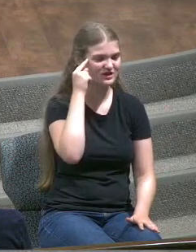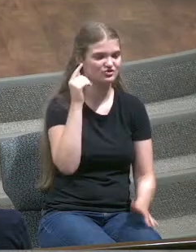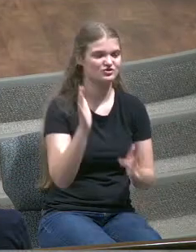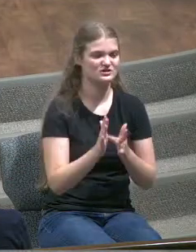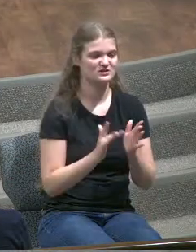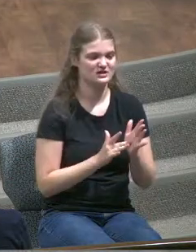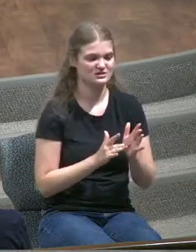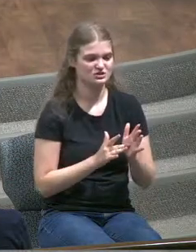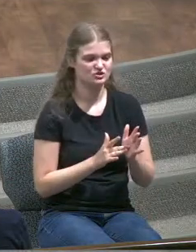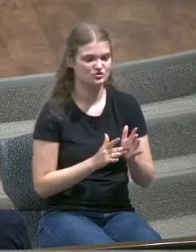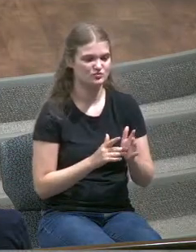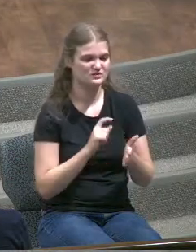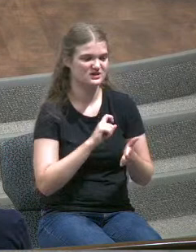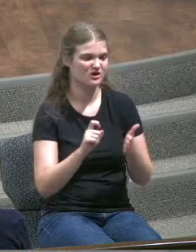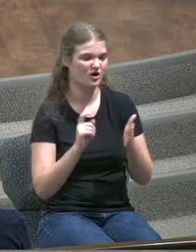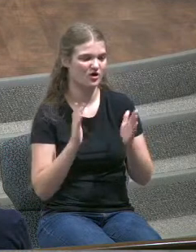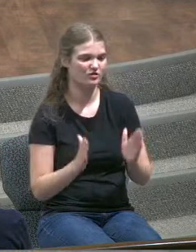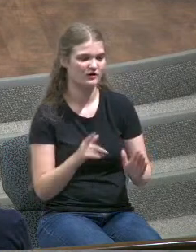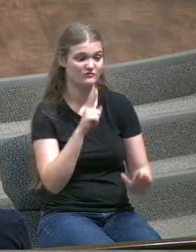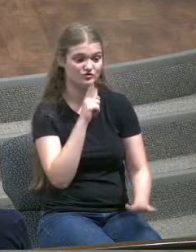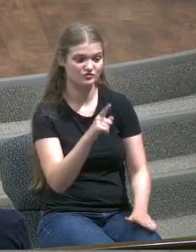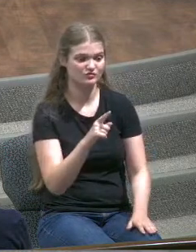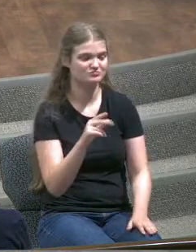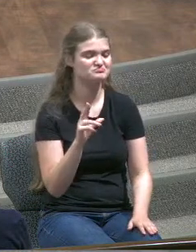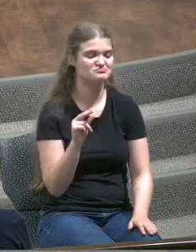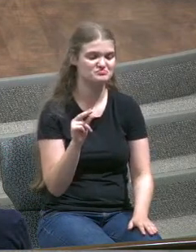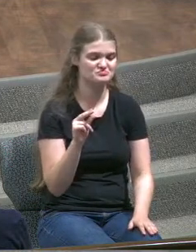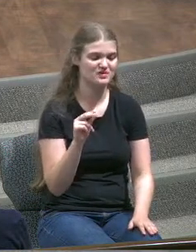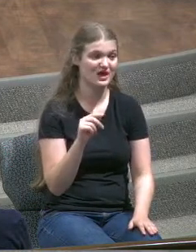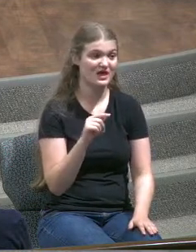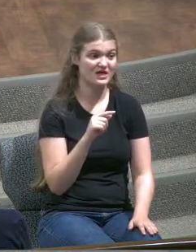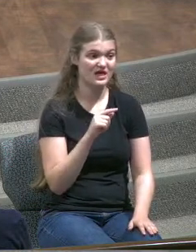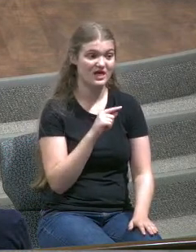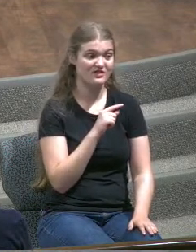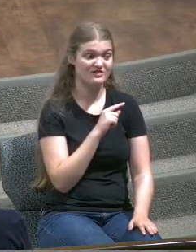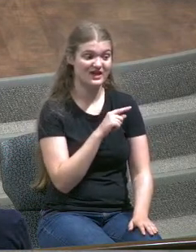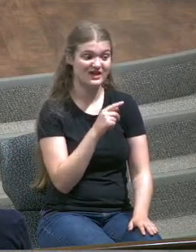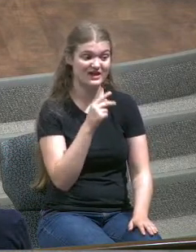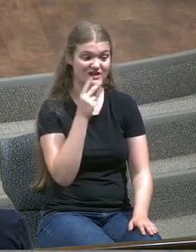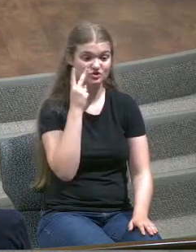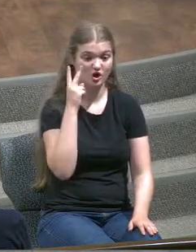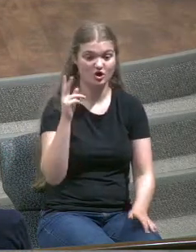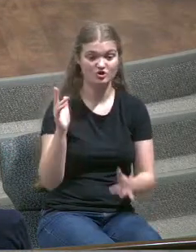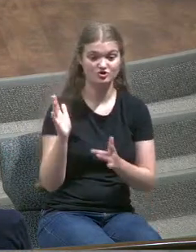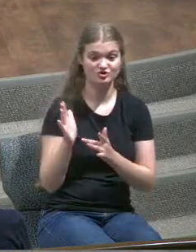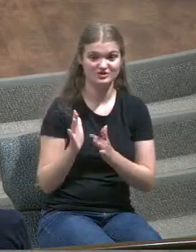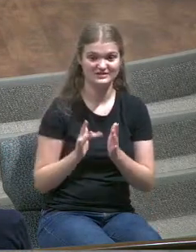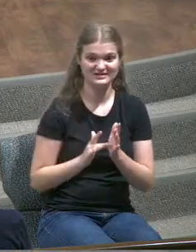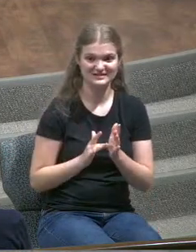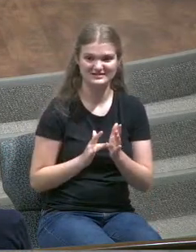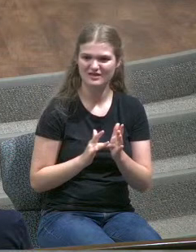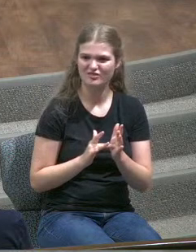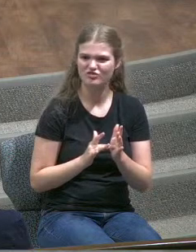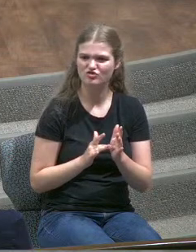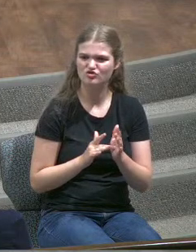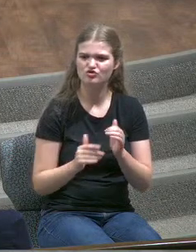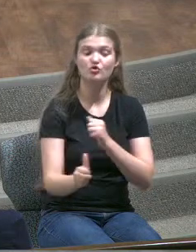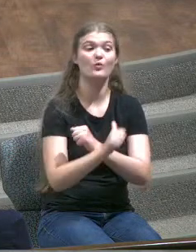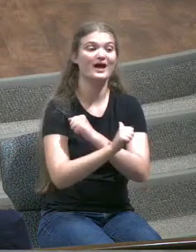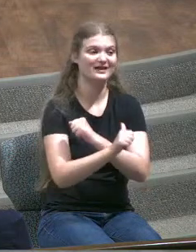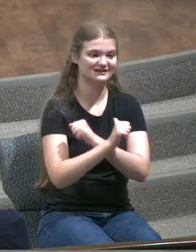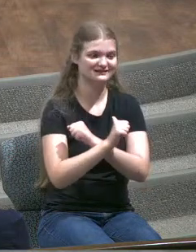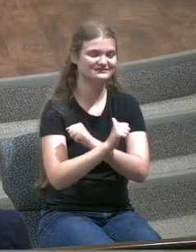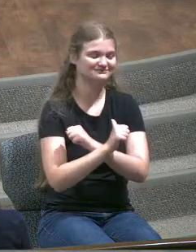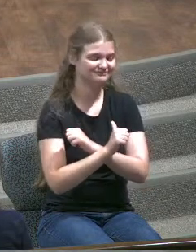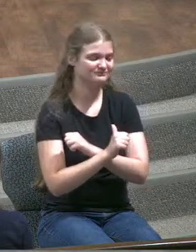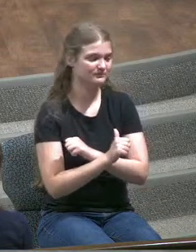because they recognized him as being the Messiah. No, they were there because they recognized him as being a threat, and they were trying to find a way to take him out. You